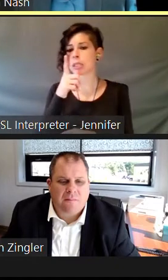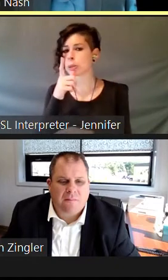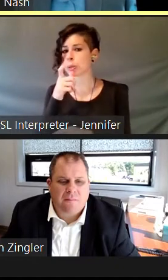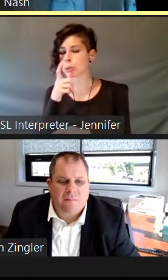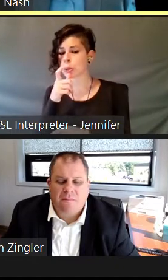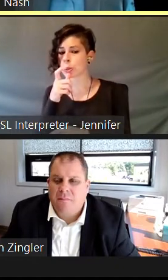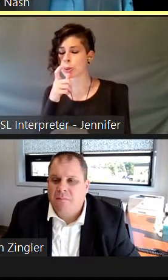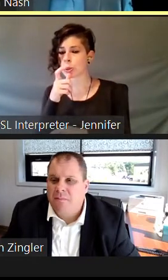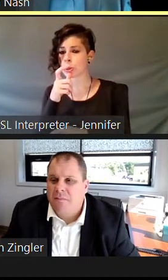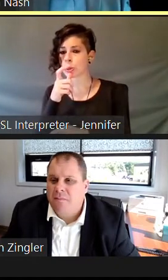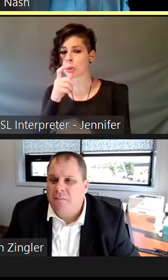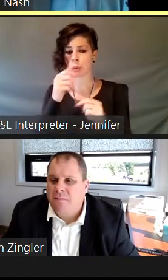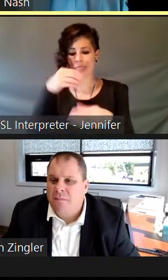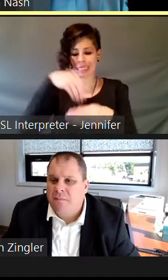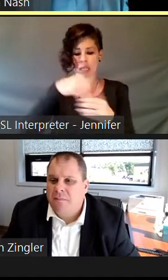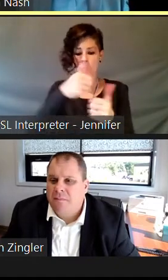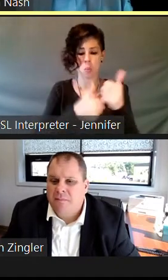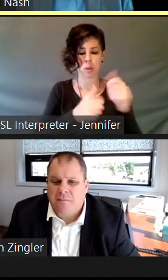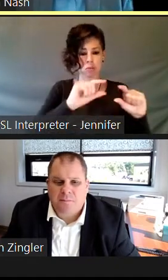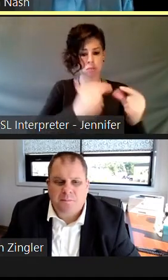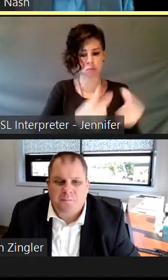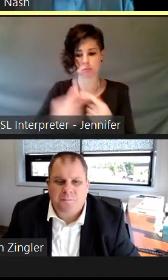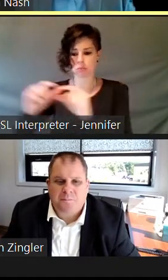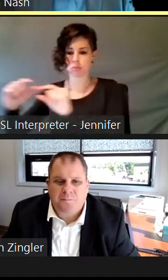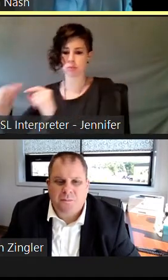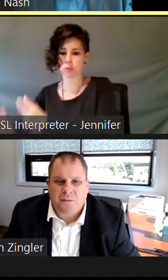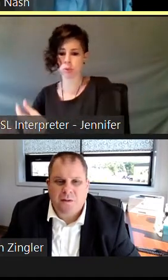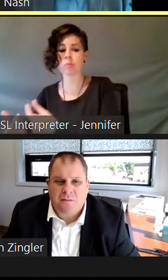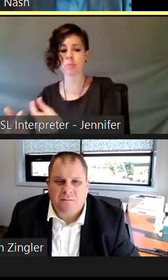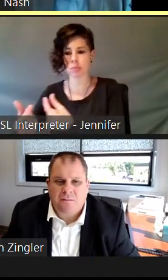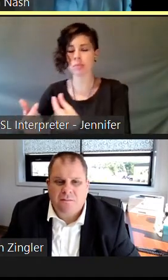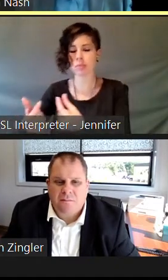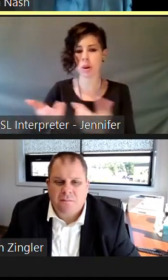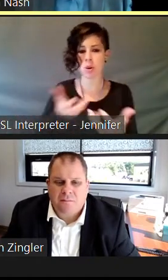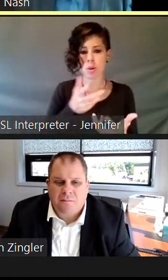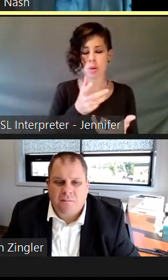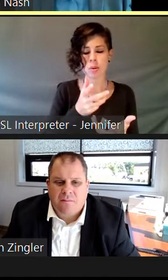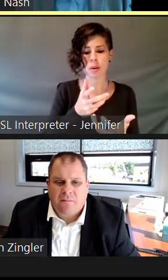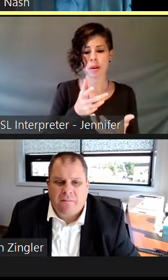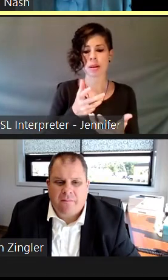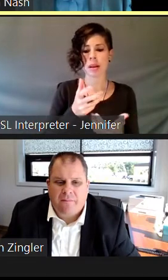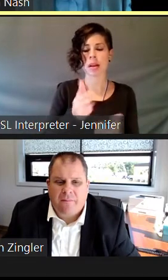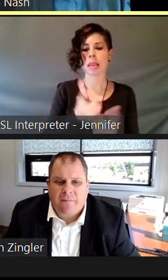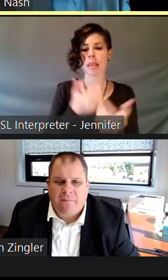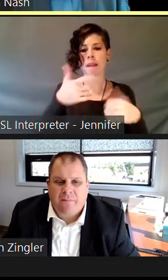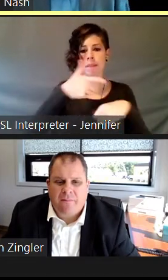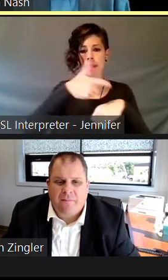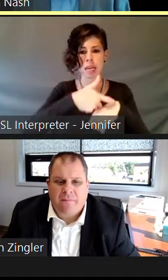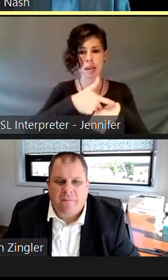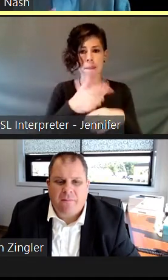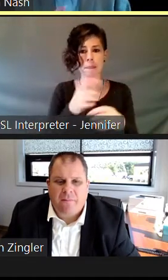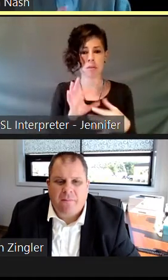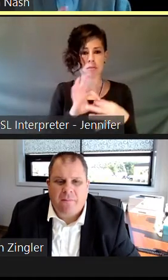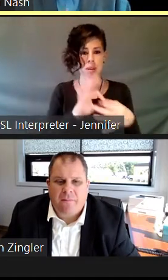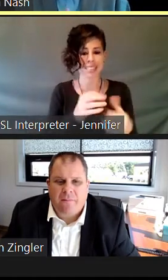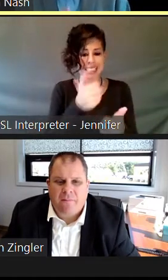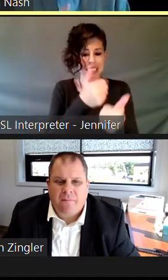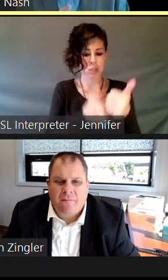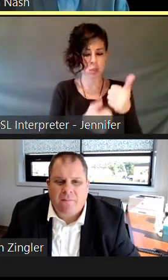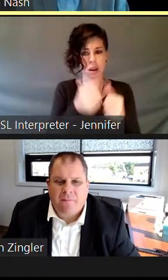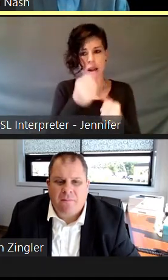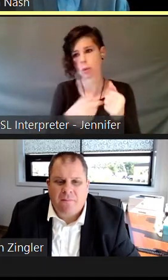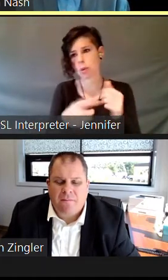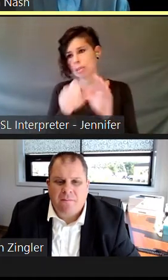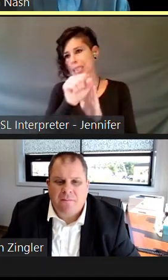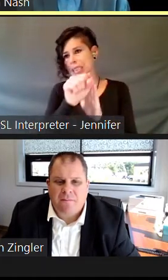in what category, and a lot of time spent on that because every state measures it differently. Everyone has their own plan and